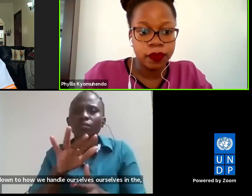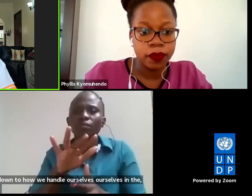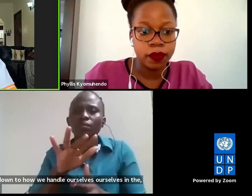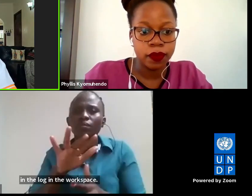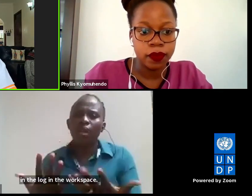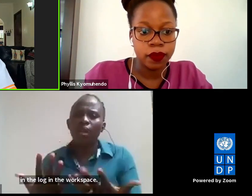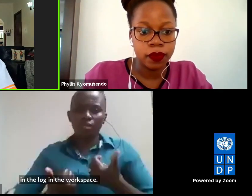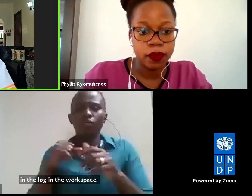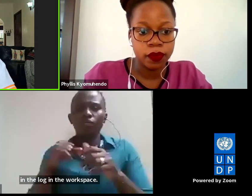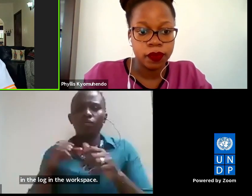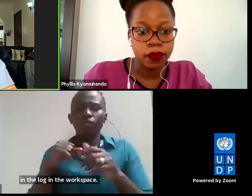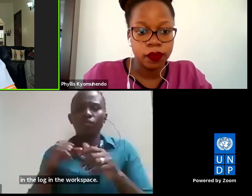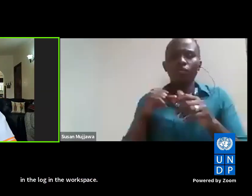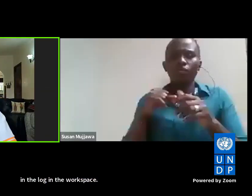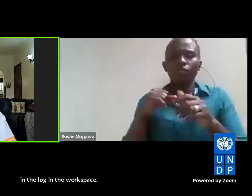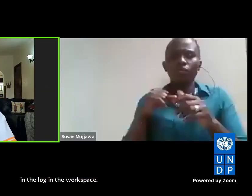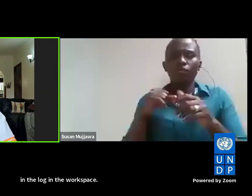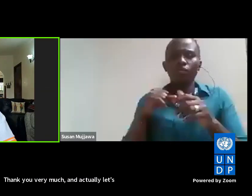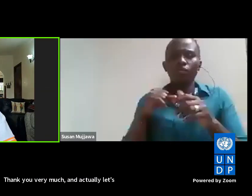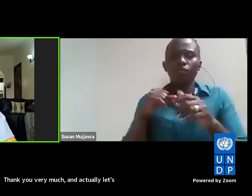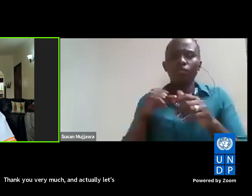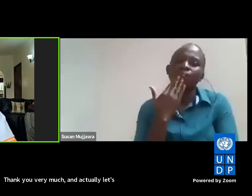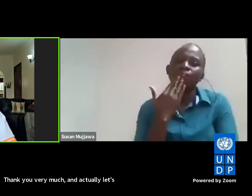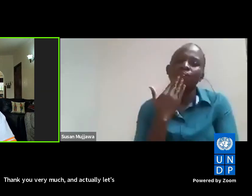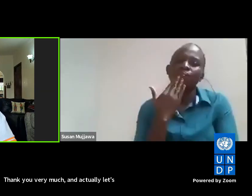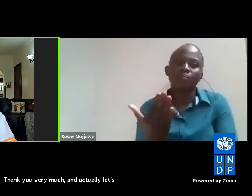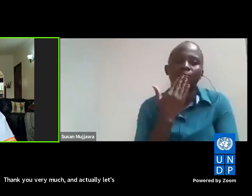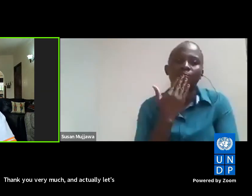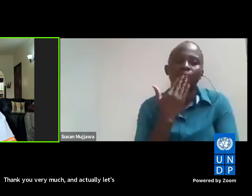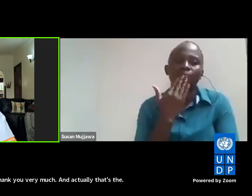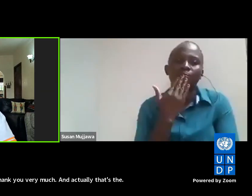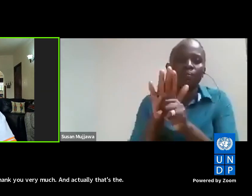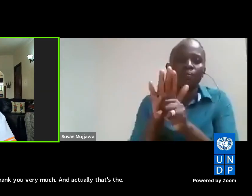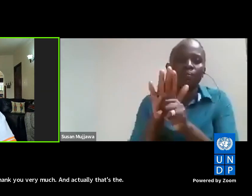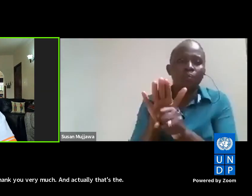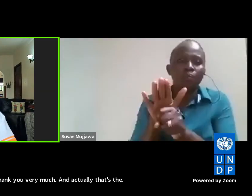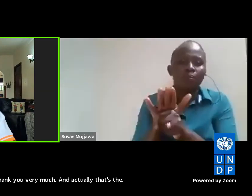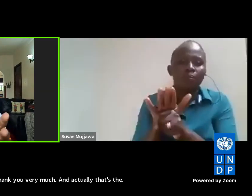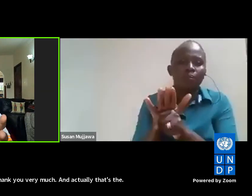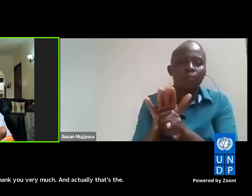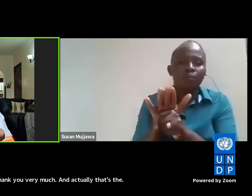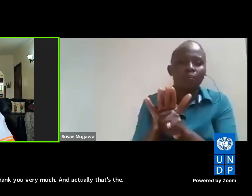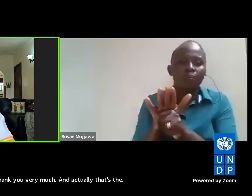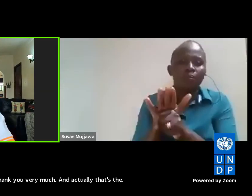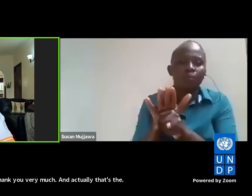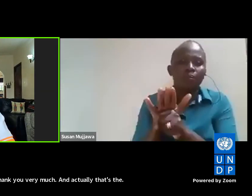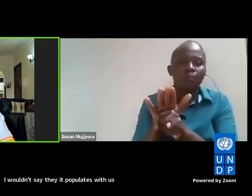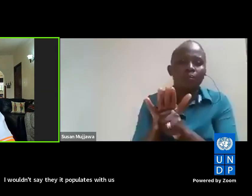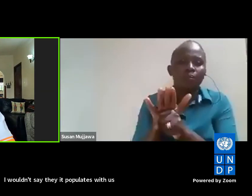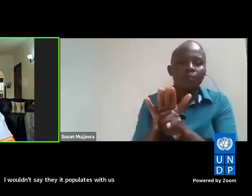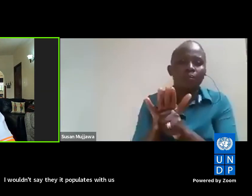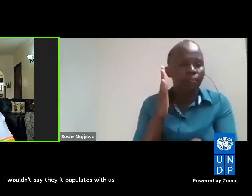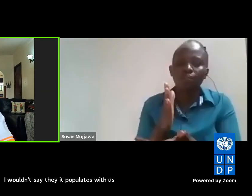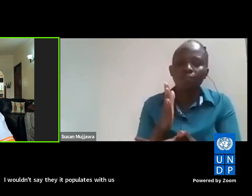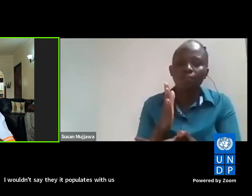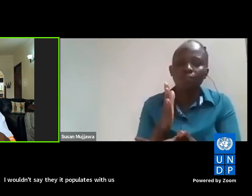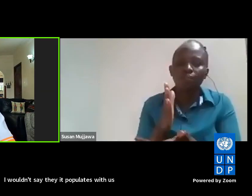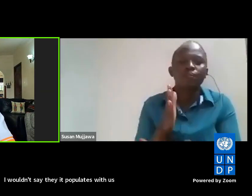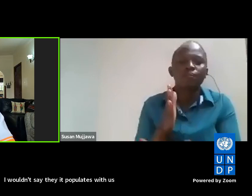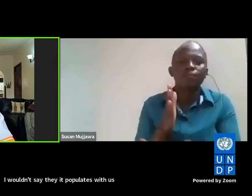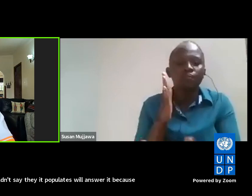Thank you very much. And actually, that is the, I wouldn't say the perfect way to answer it, because often,